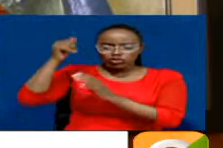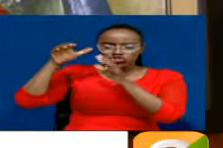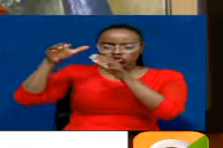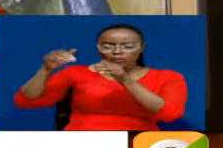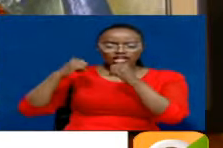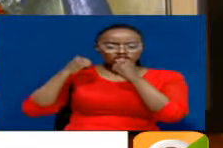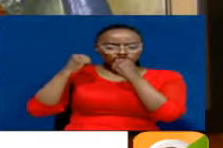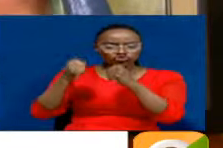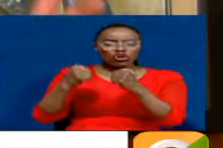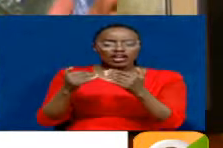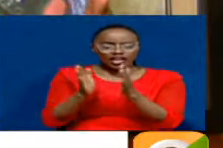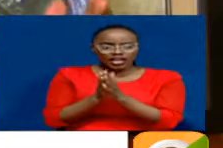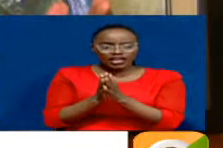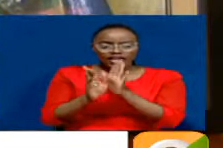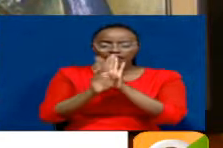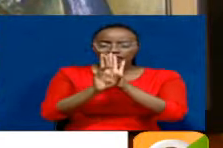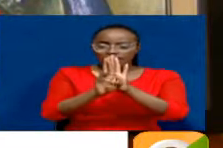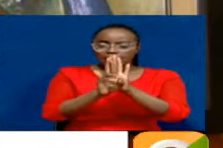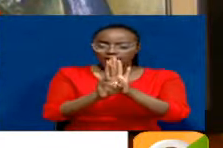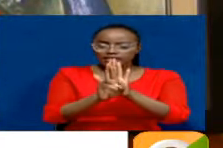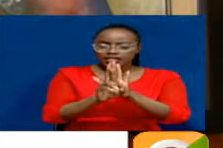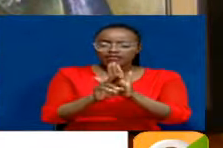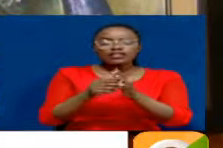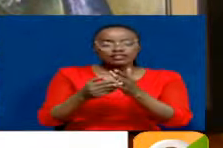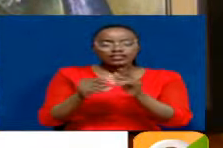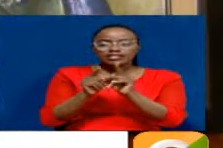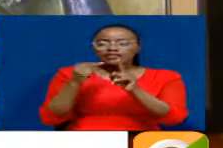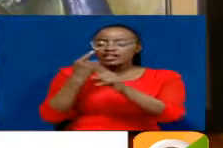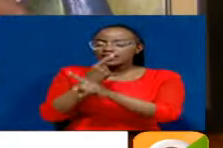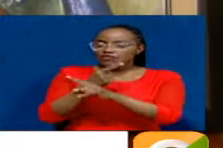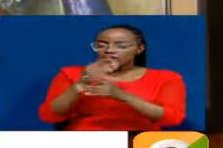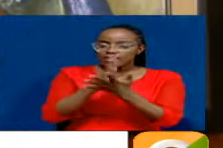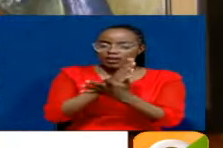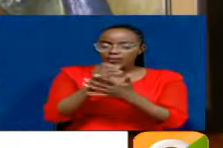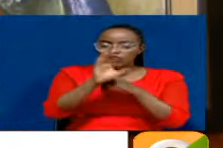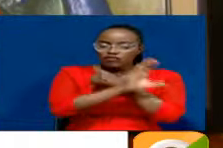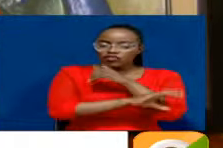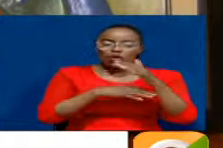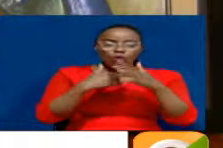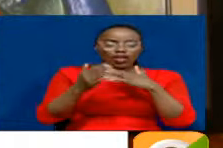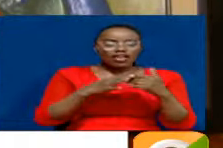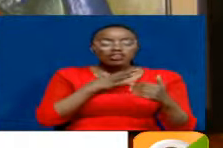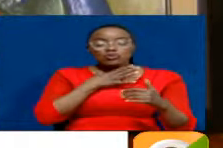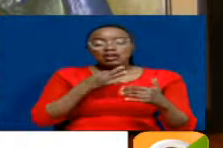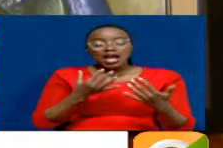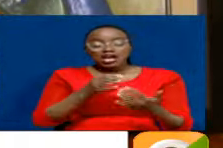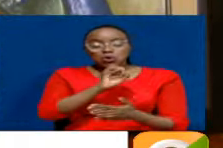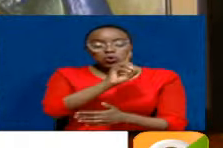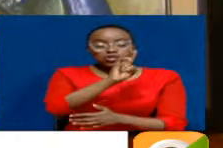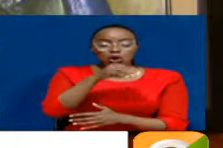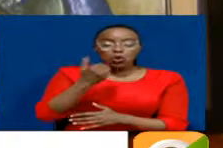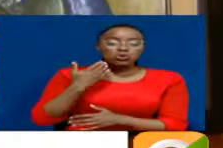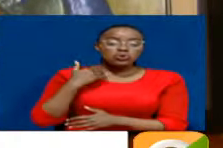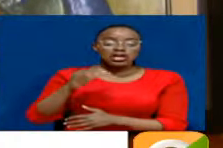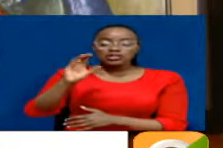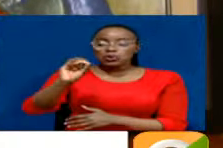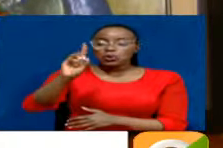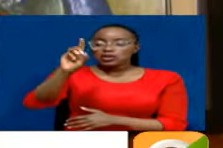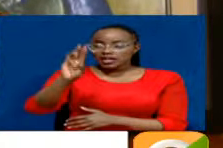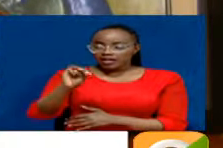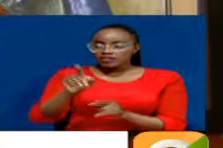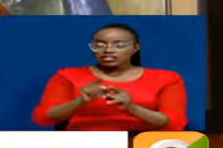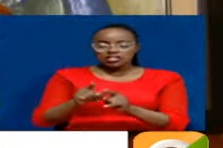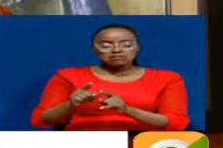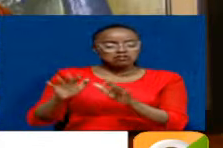strong. And the representation is across the country. Whether you like ODM or you don't,